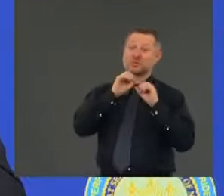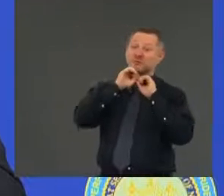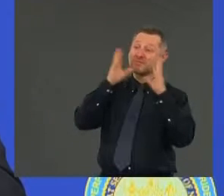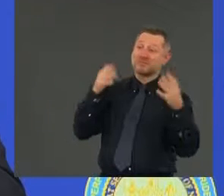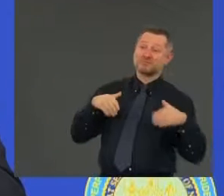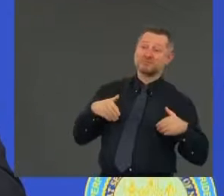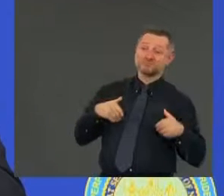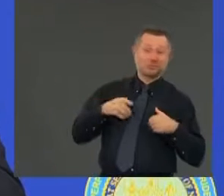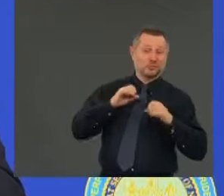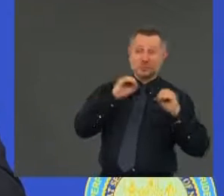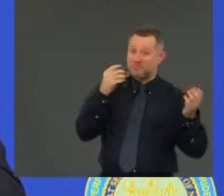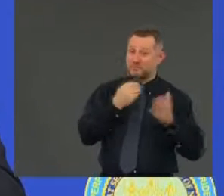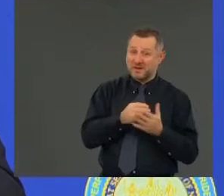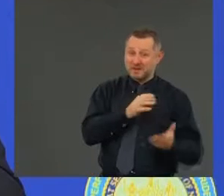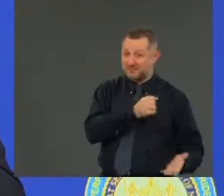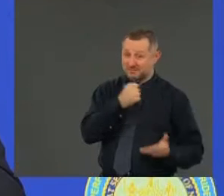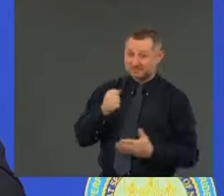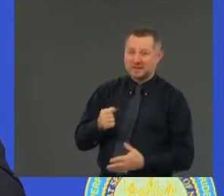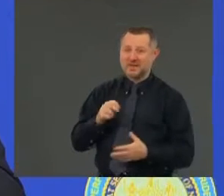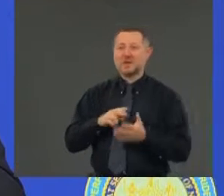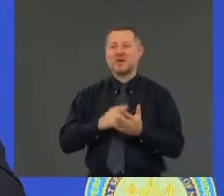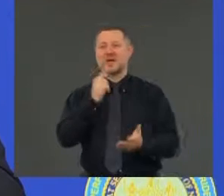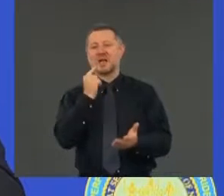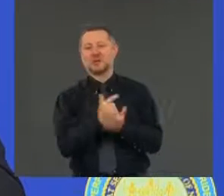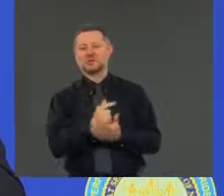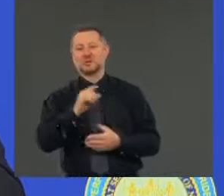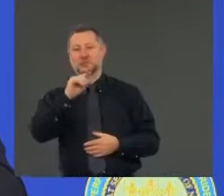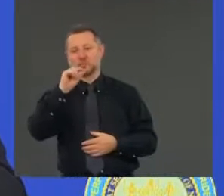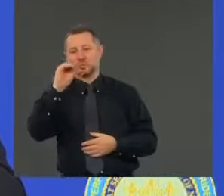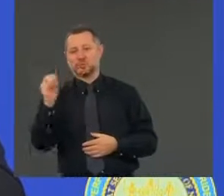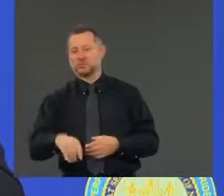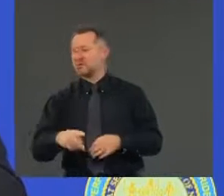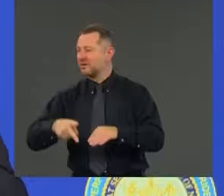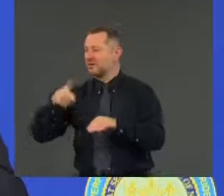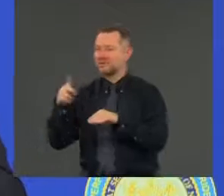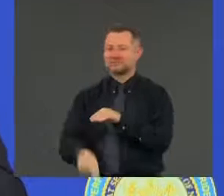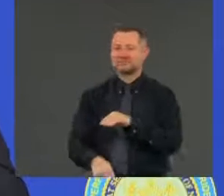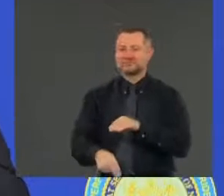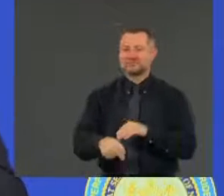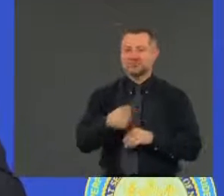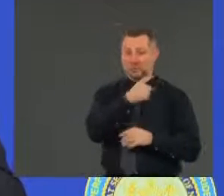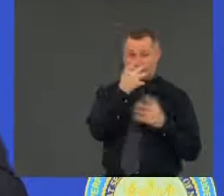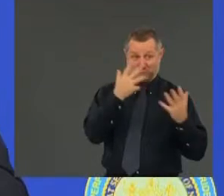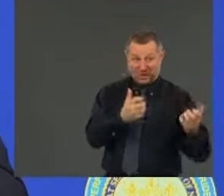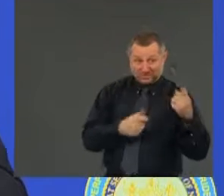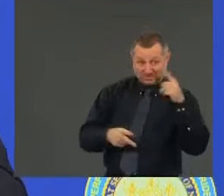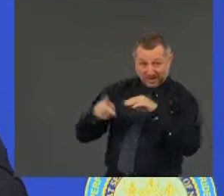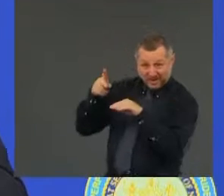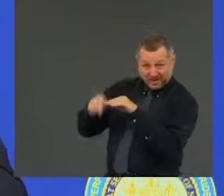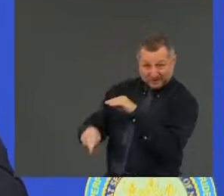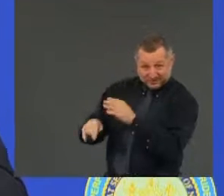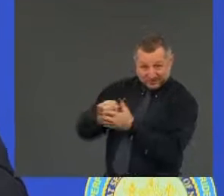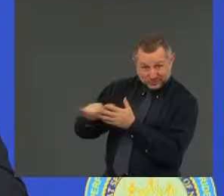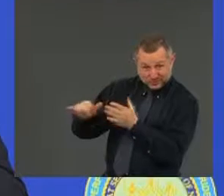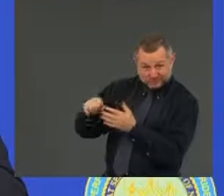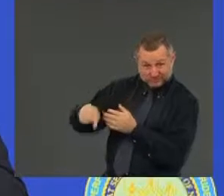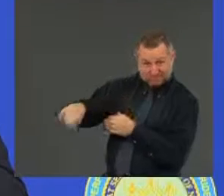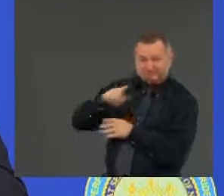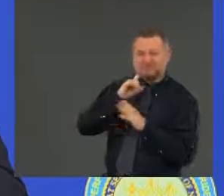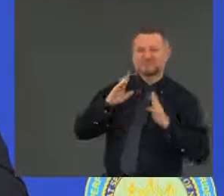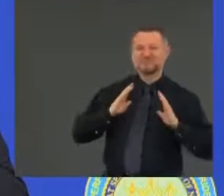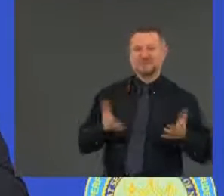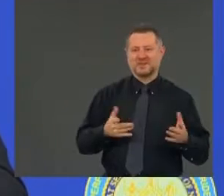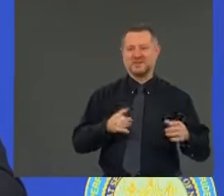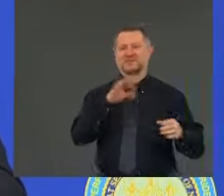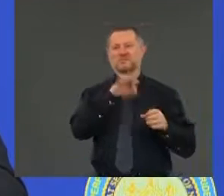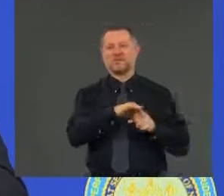schools. If you want to cut schools 20%, then don't fund New York. If you want to